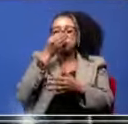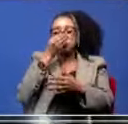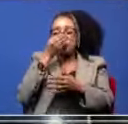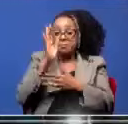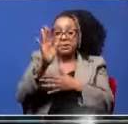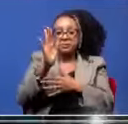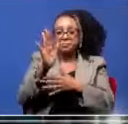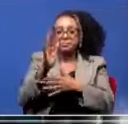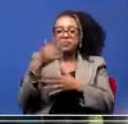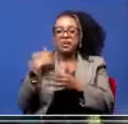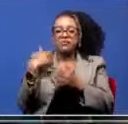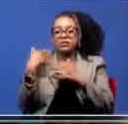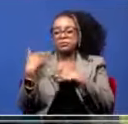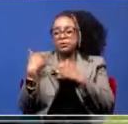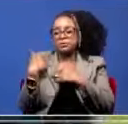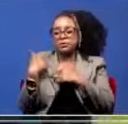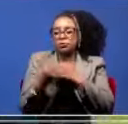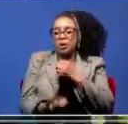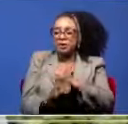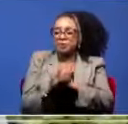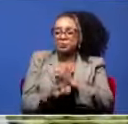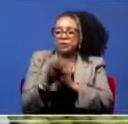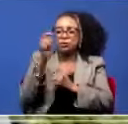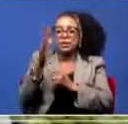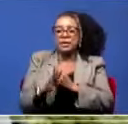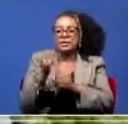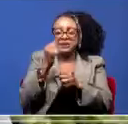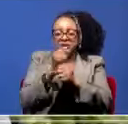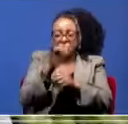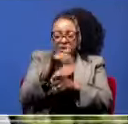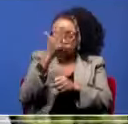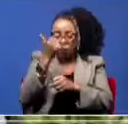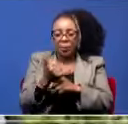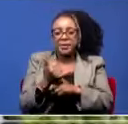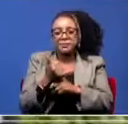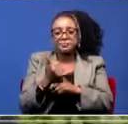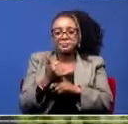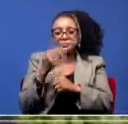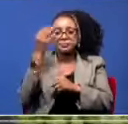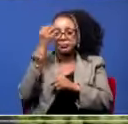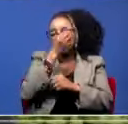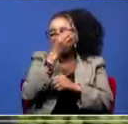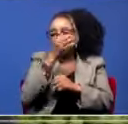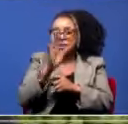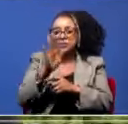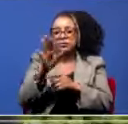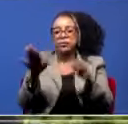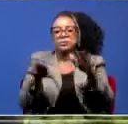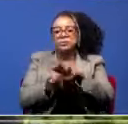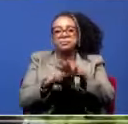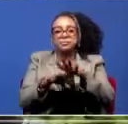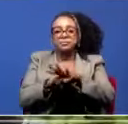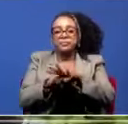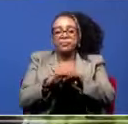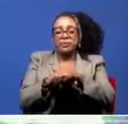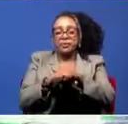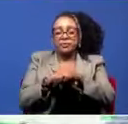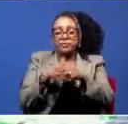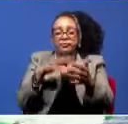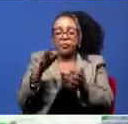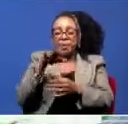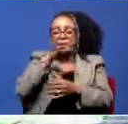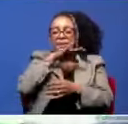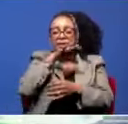wana jukumu la kuwaeleza Wakenya mbona walifanya hivyo. Karua alikuwa mgombea mwenza wa urais wa Raila Odinga